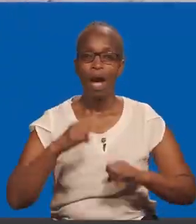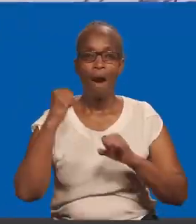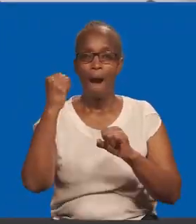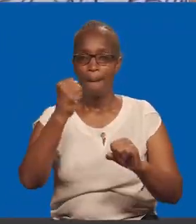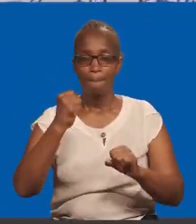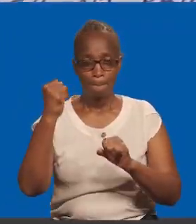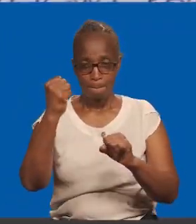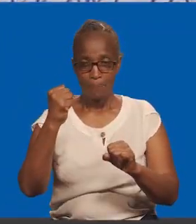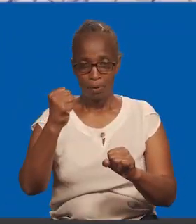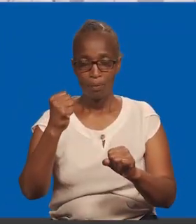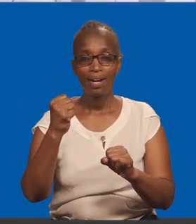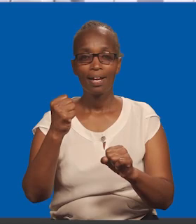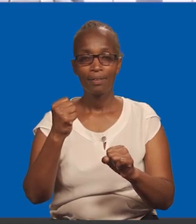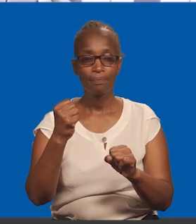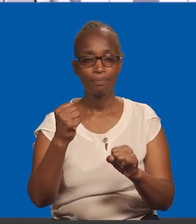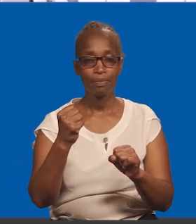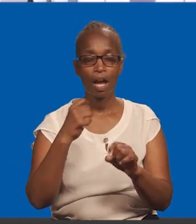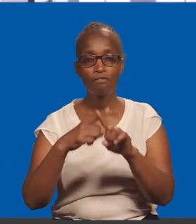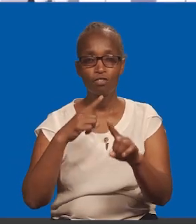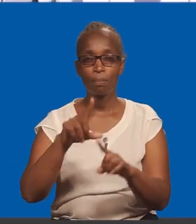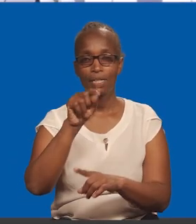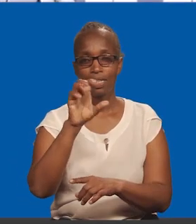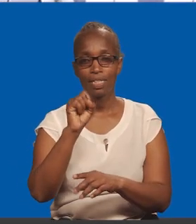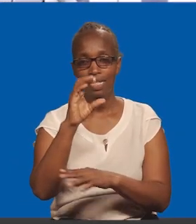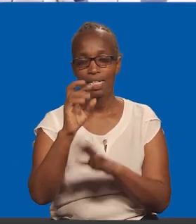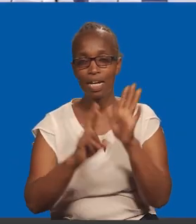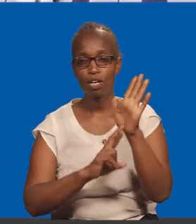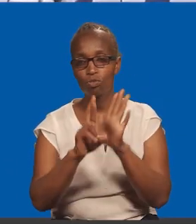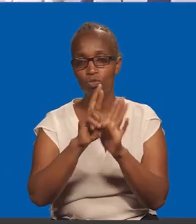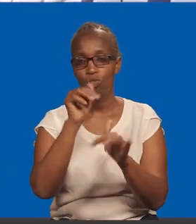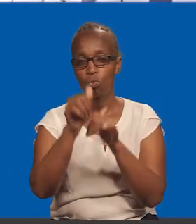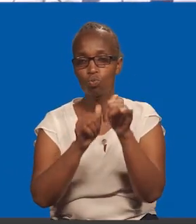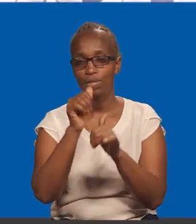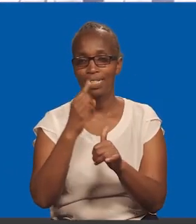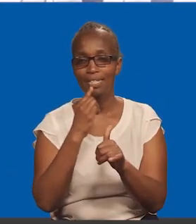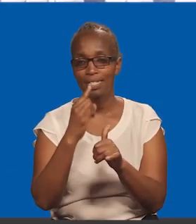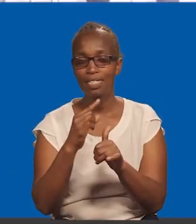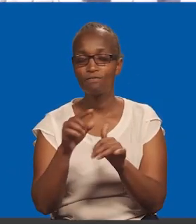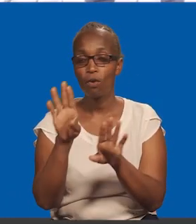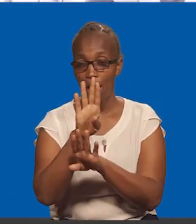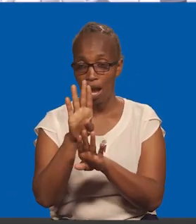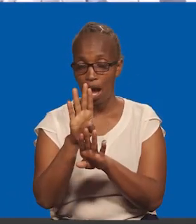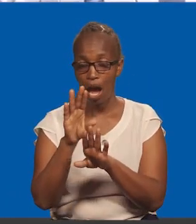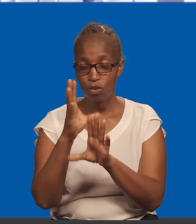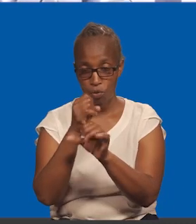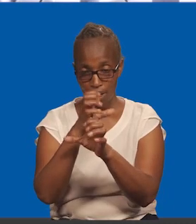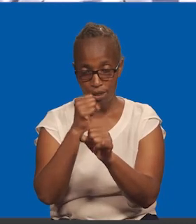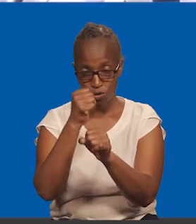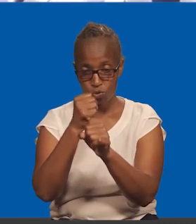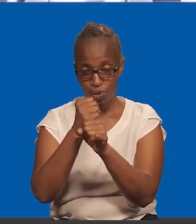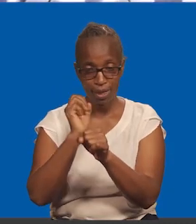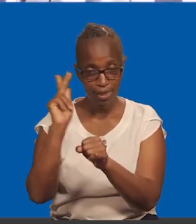Homeless power. Contrary to the to rule 6 of the TNC regulations, which says that every company to for a company